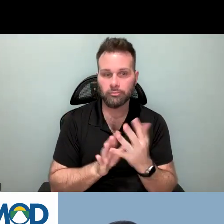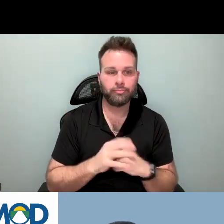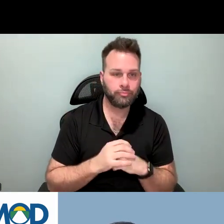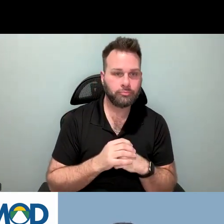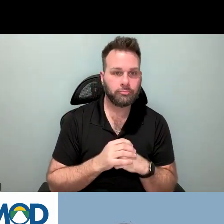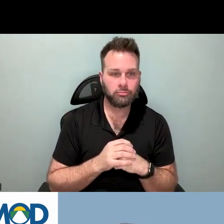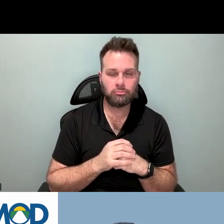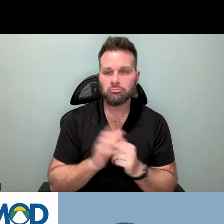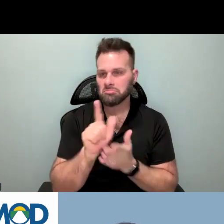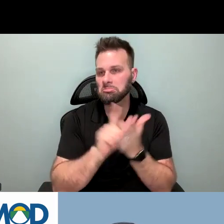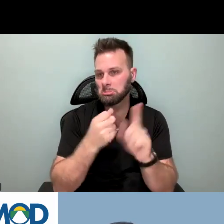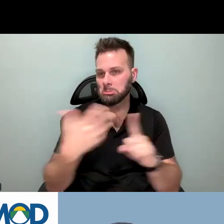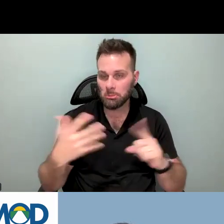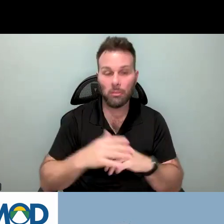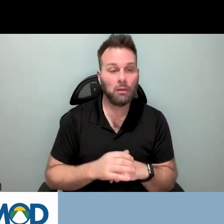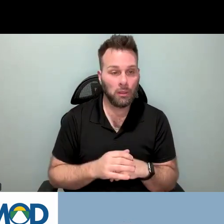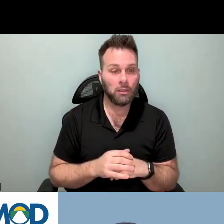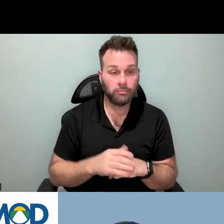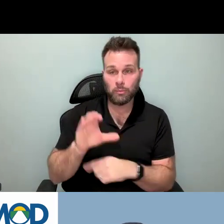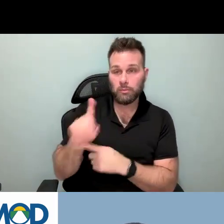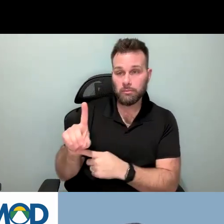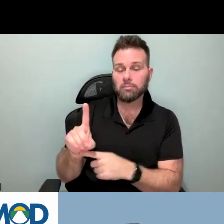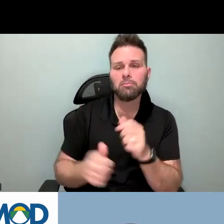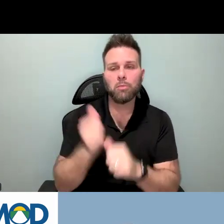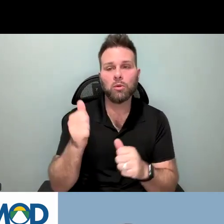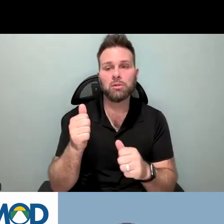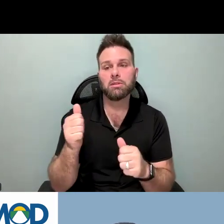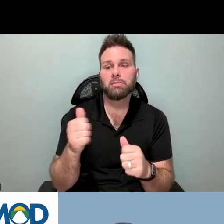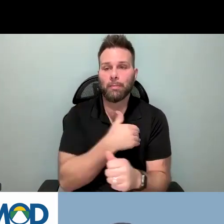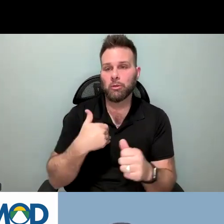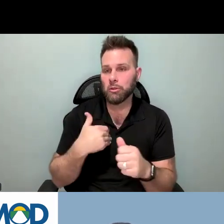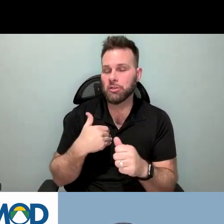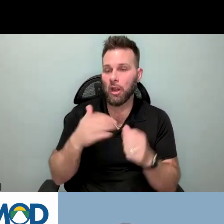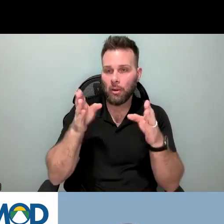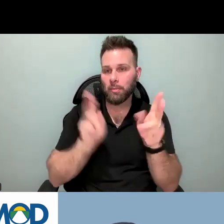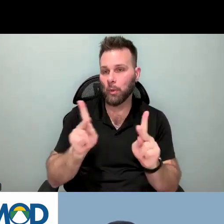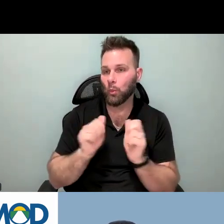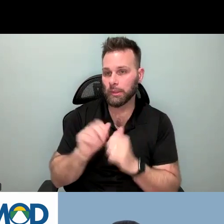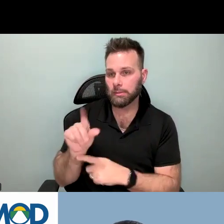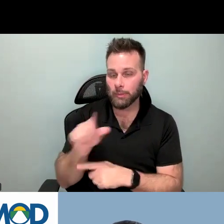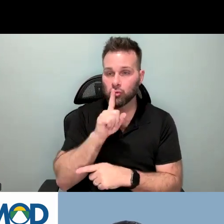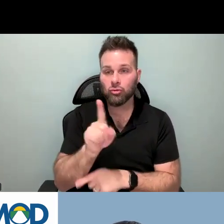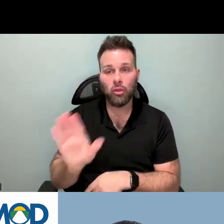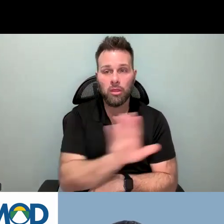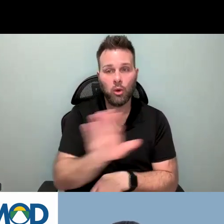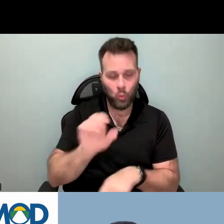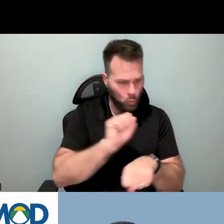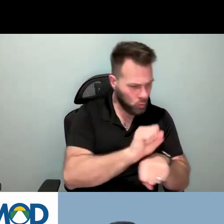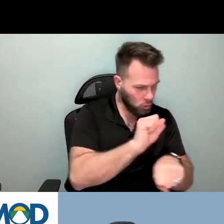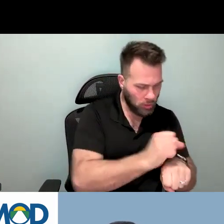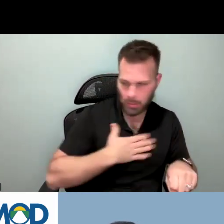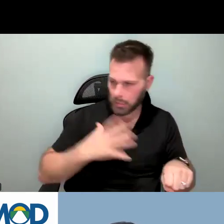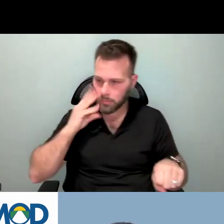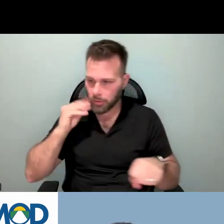commissions. It mandates that CODs include a majority of members or persons with disabilities to ensure that their work is informed by lived